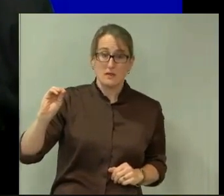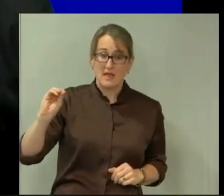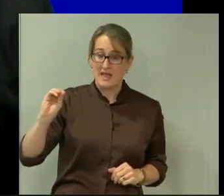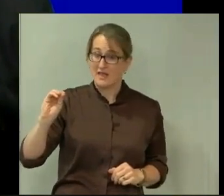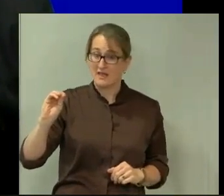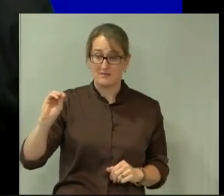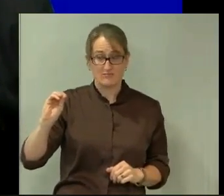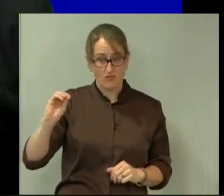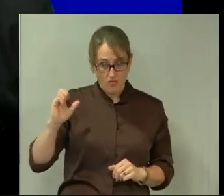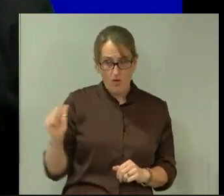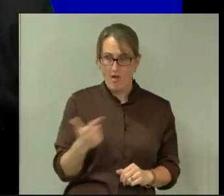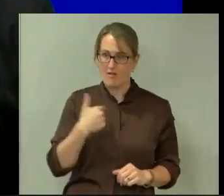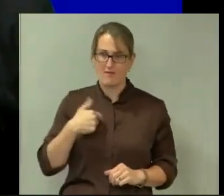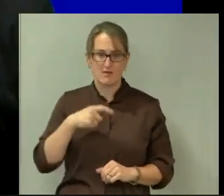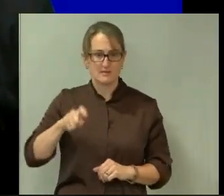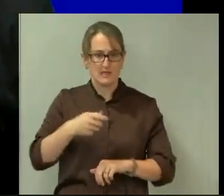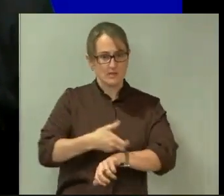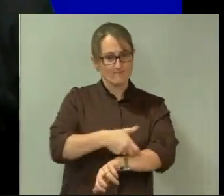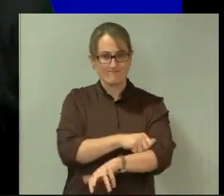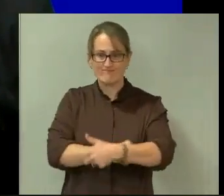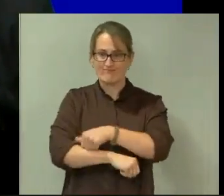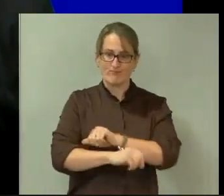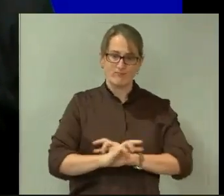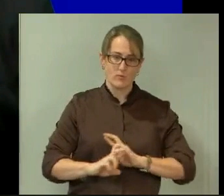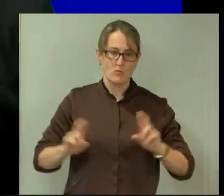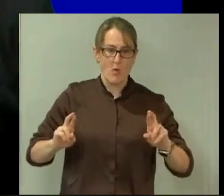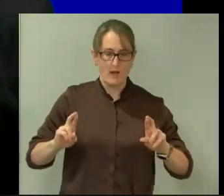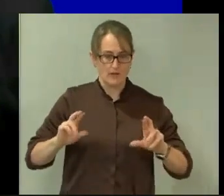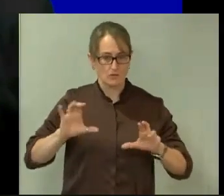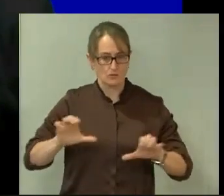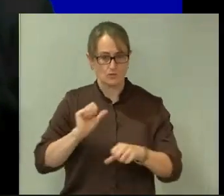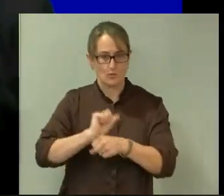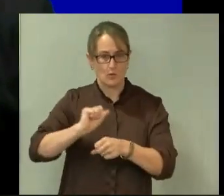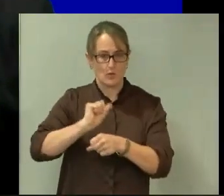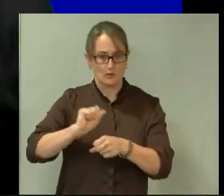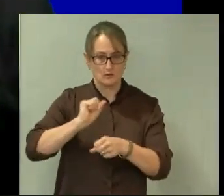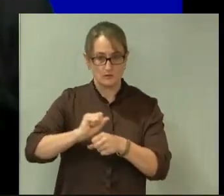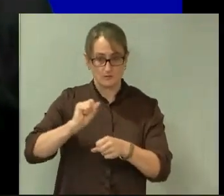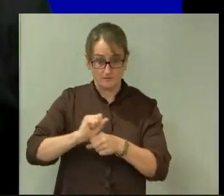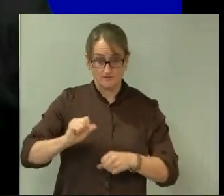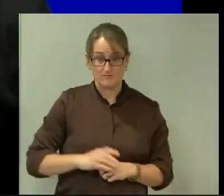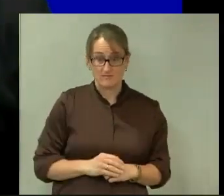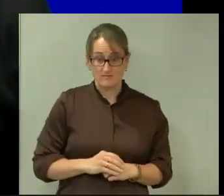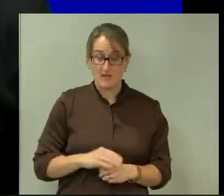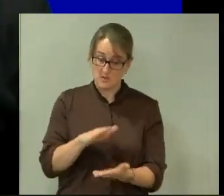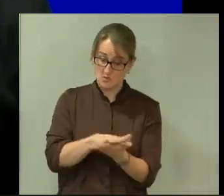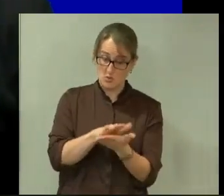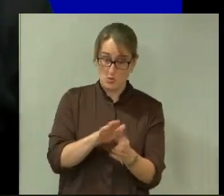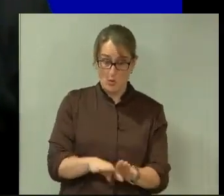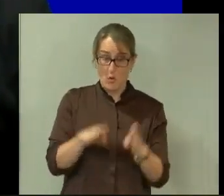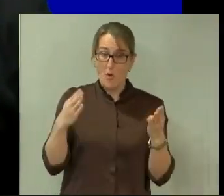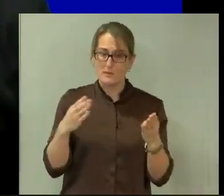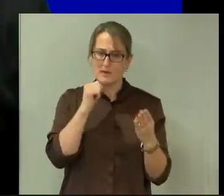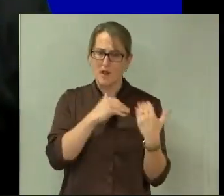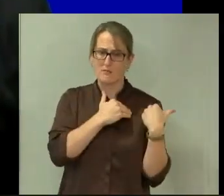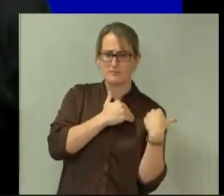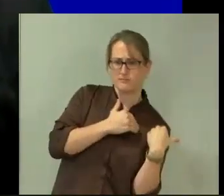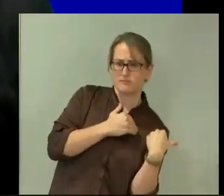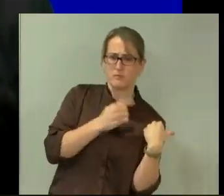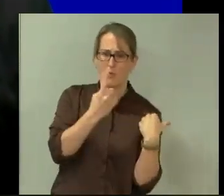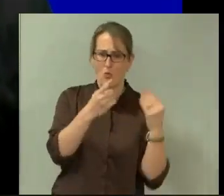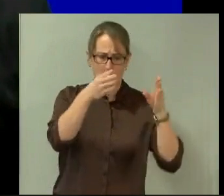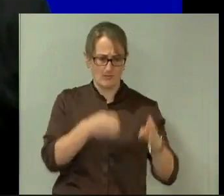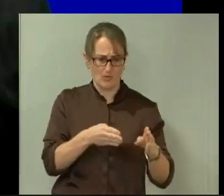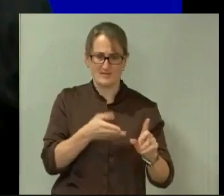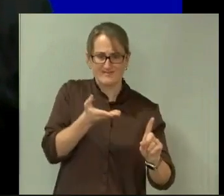need to shine. And opening a school isn't the job of one person at the school